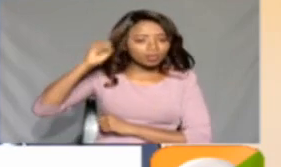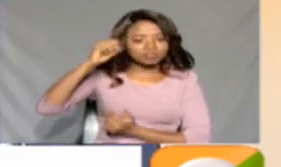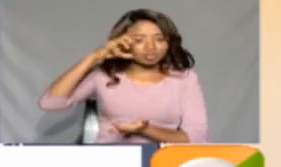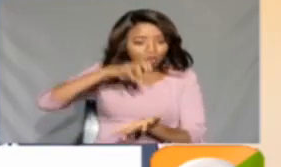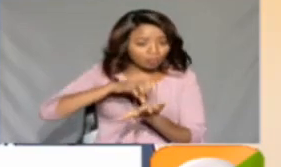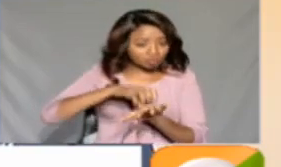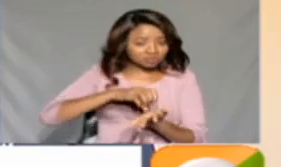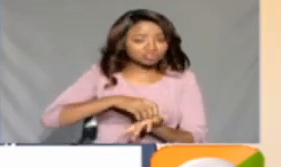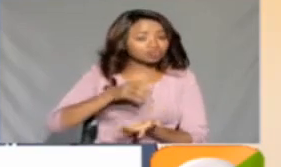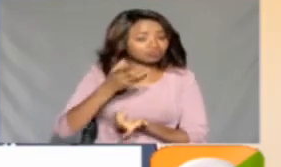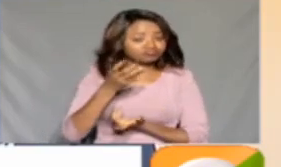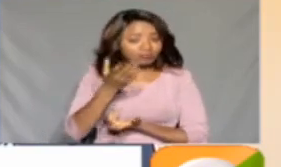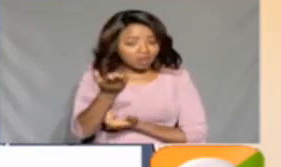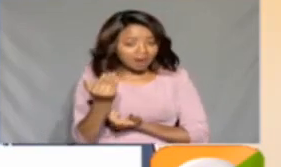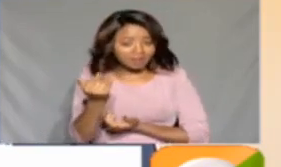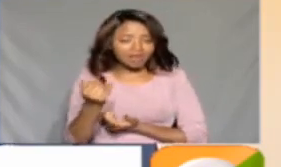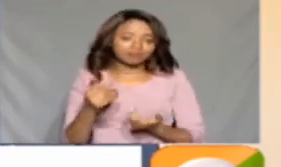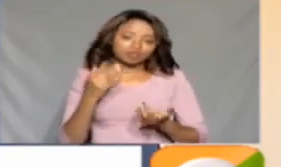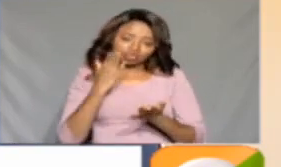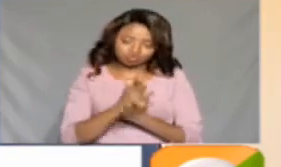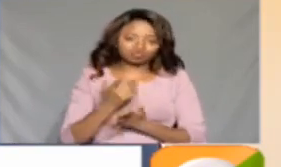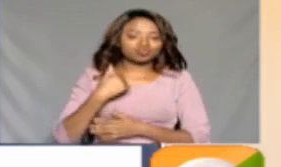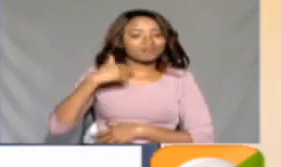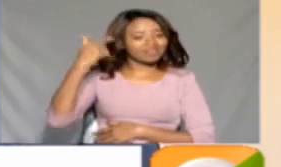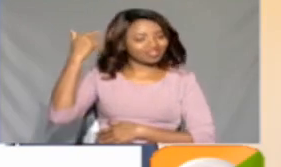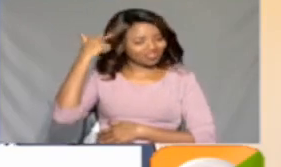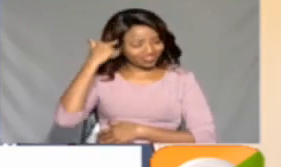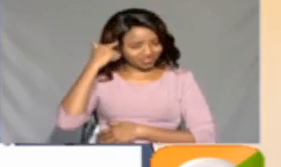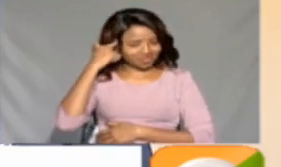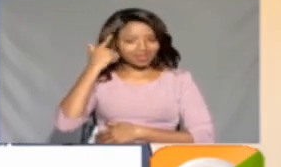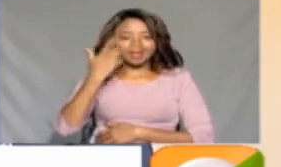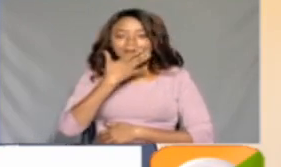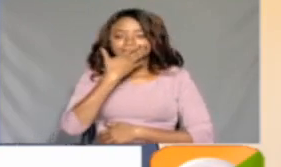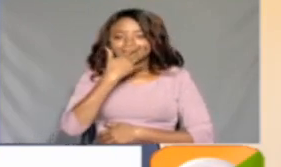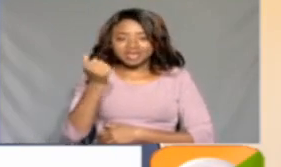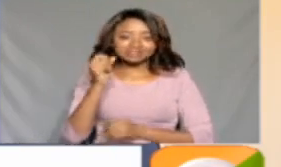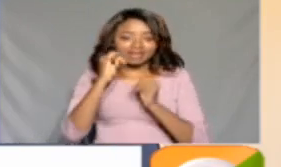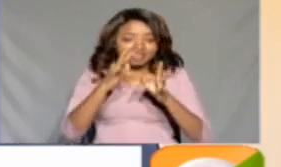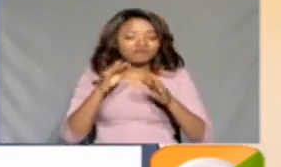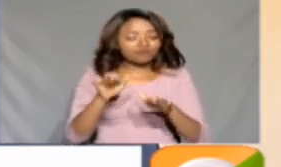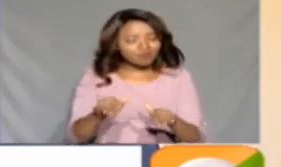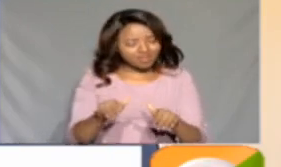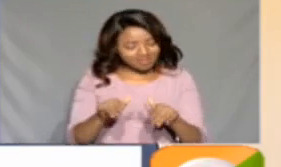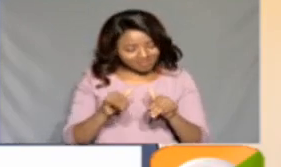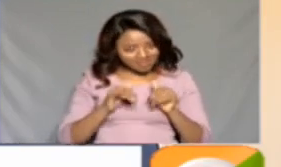posts, then I think it is just good political manners to wait at least until